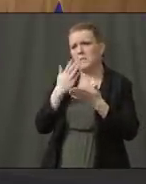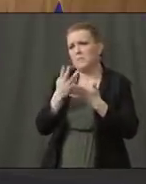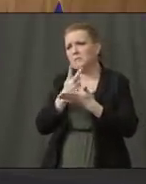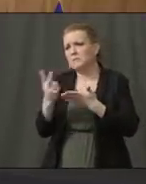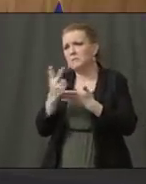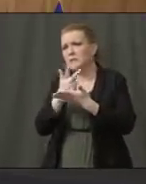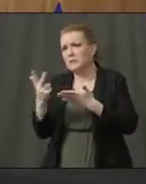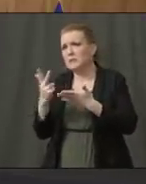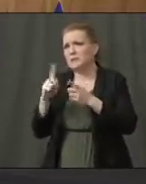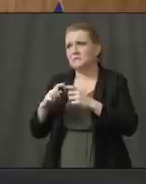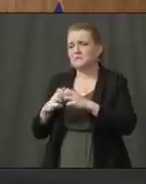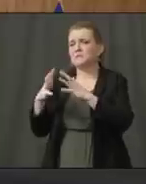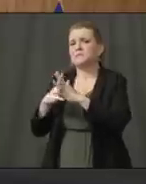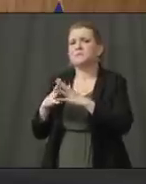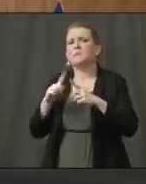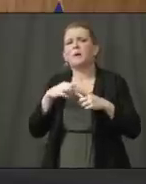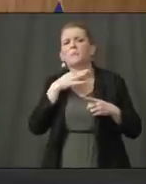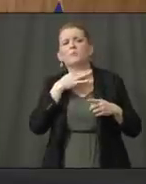have recommendations.